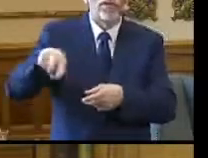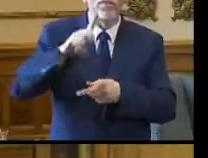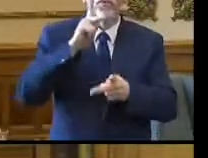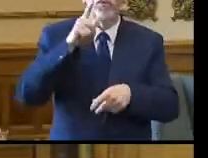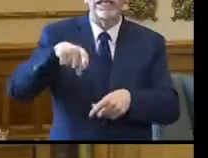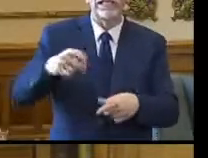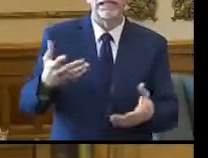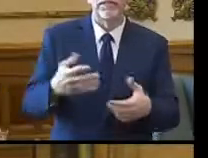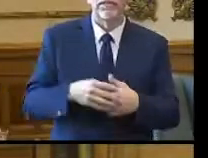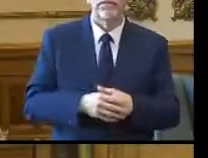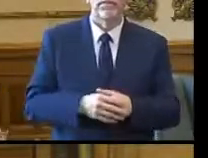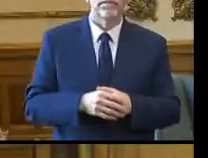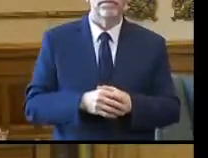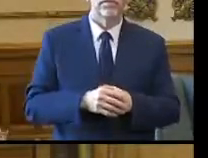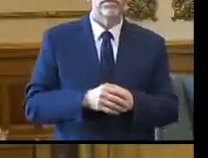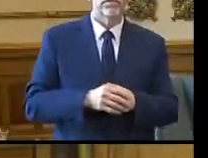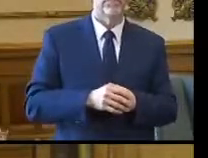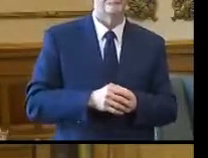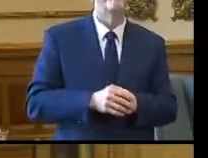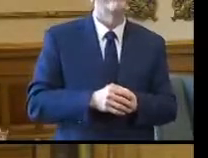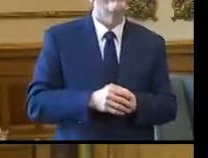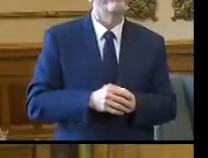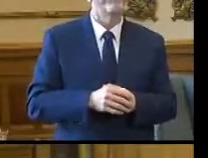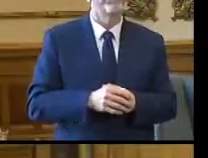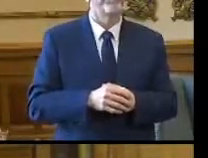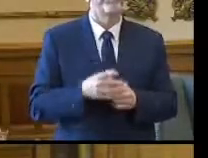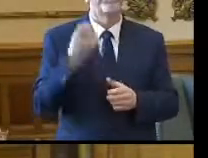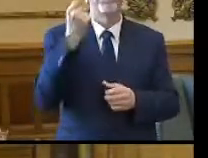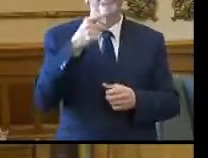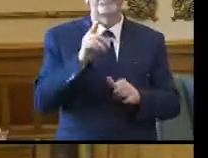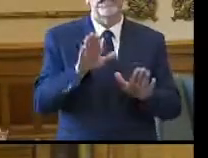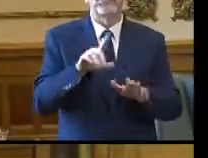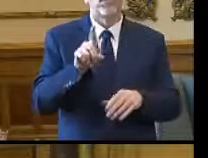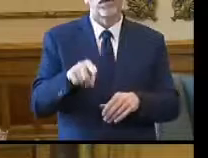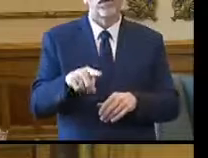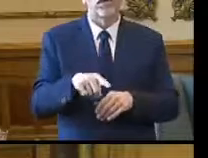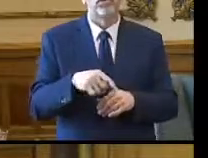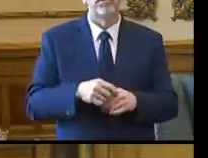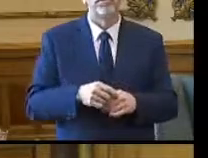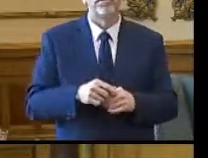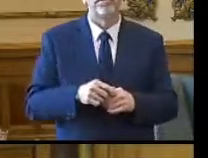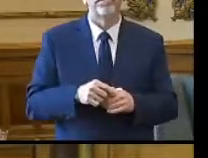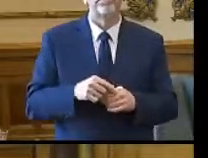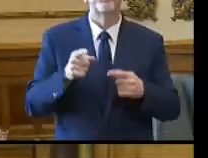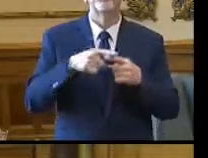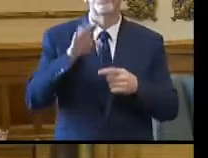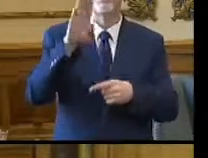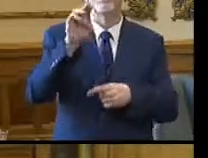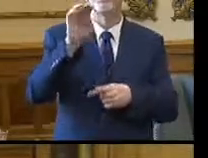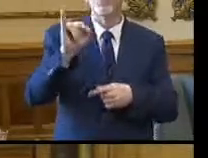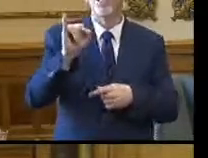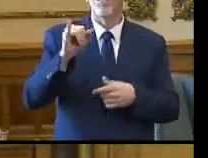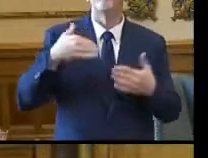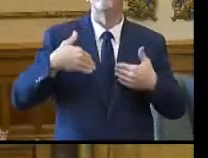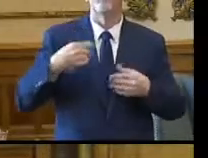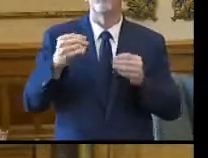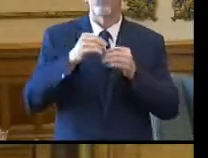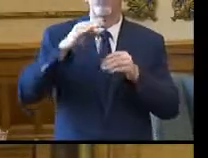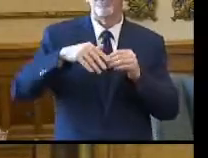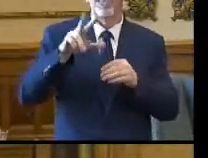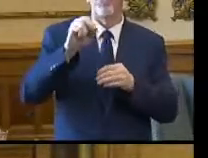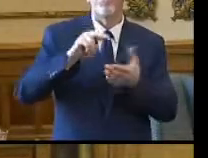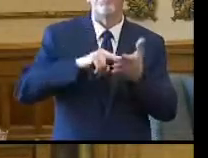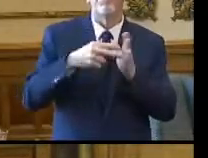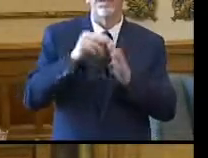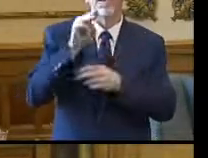who needs to be on a ventilator? Right. I think that those are excellent questions. First of all, the BMI of over 30 would be